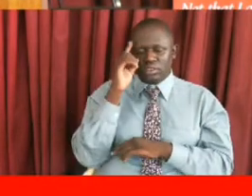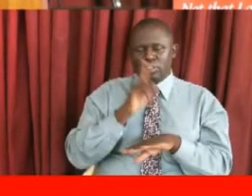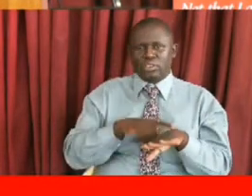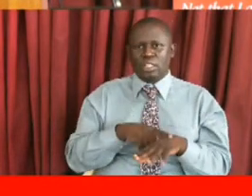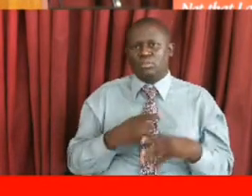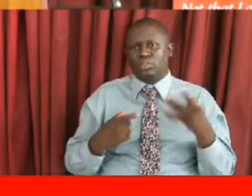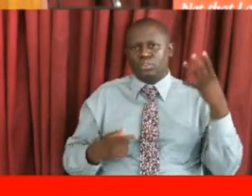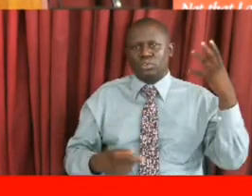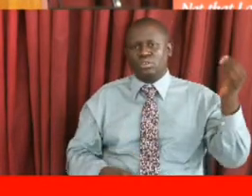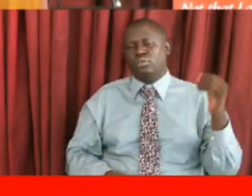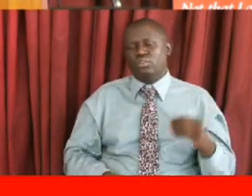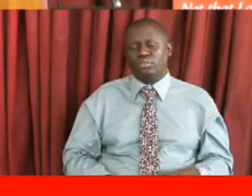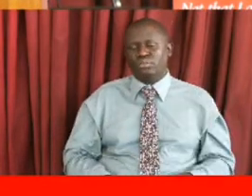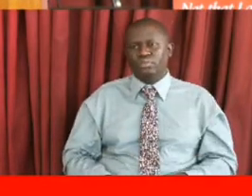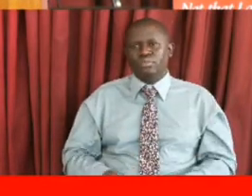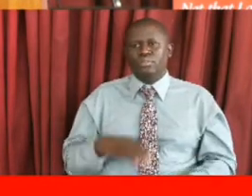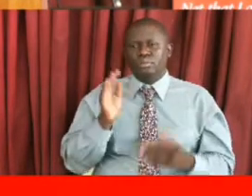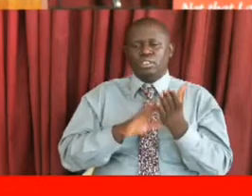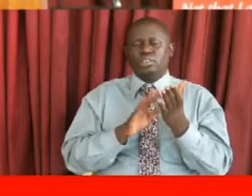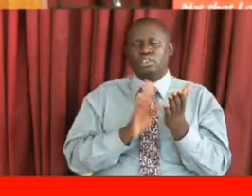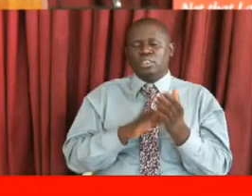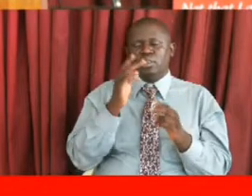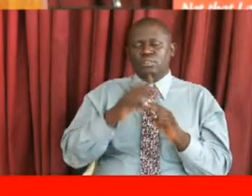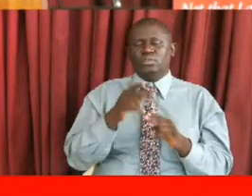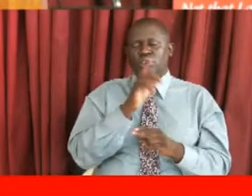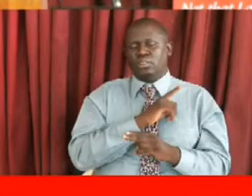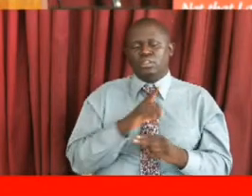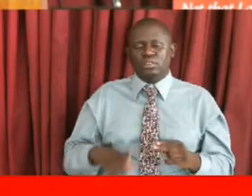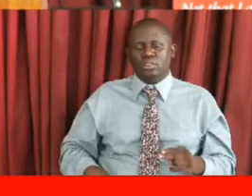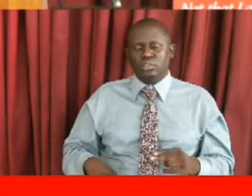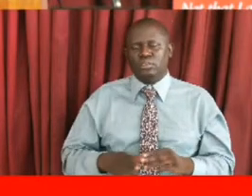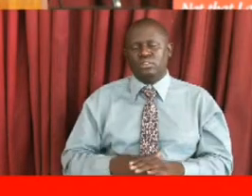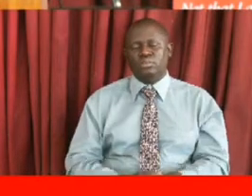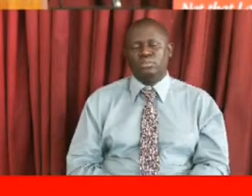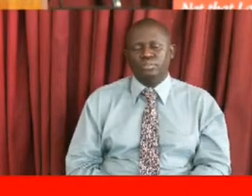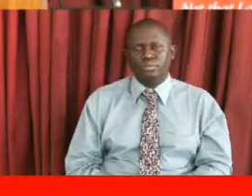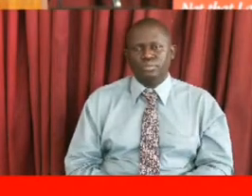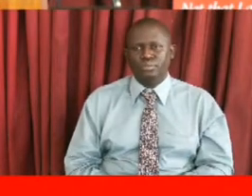go praise the name of the Lord yes it says in